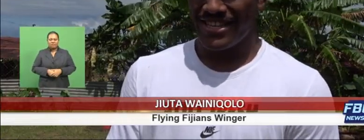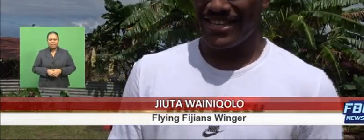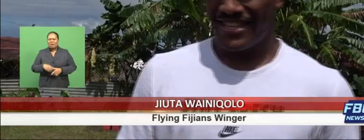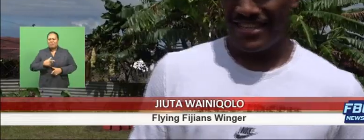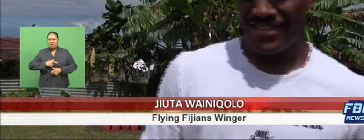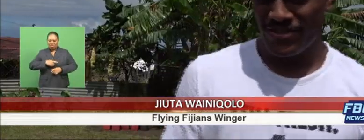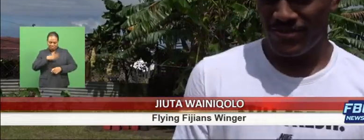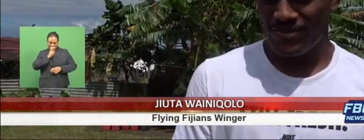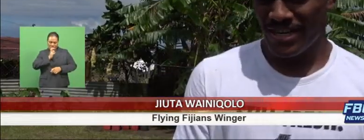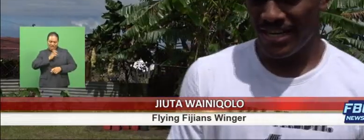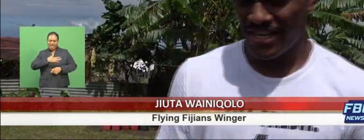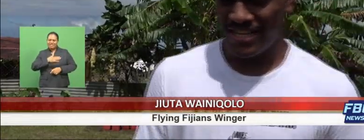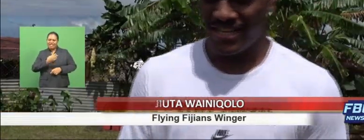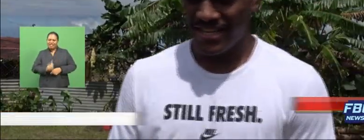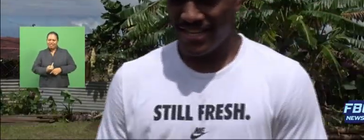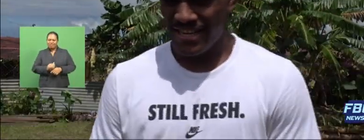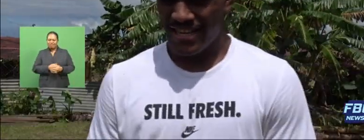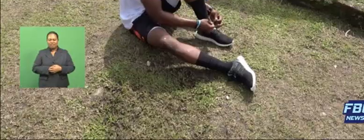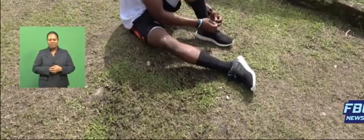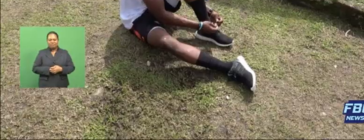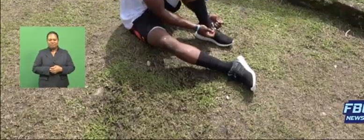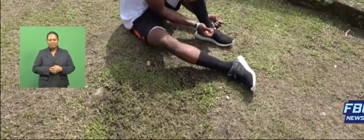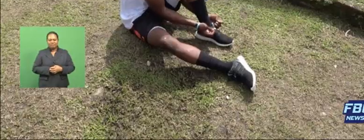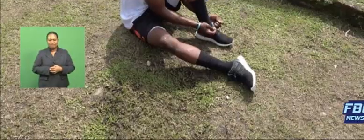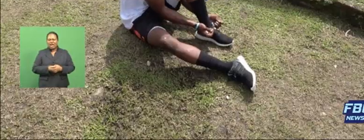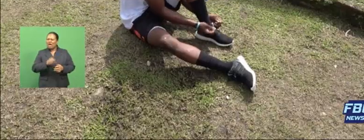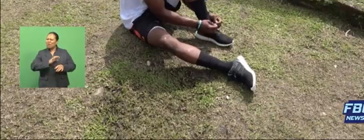alone, there's no